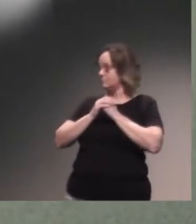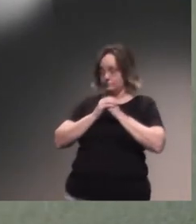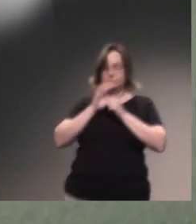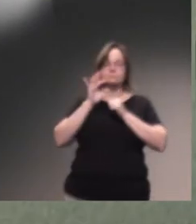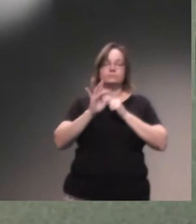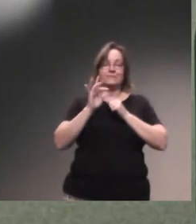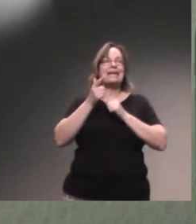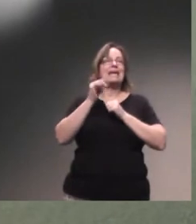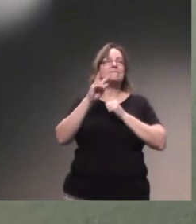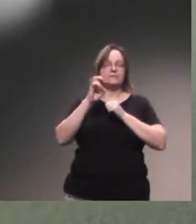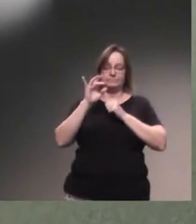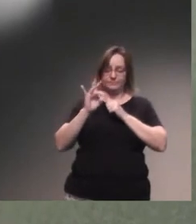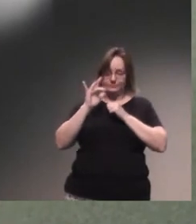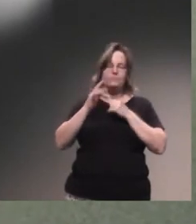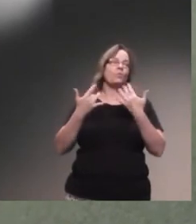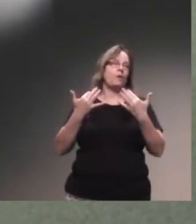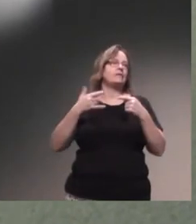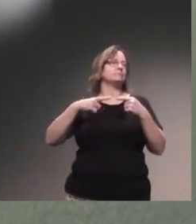wait for it to process.